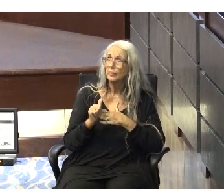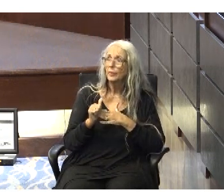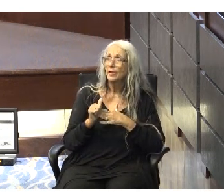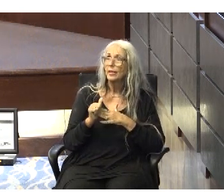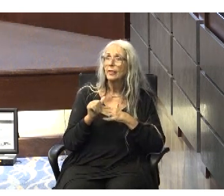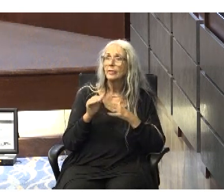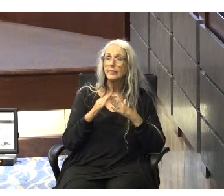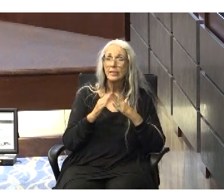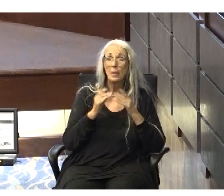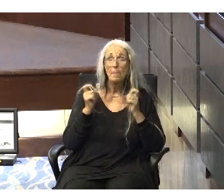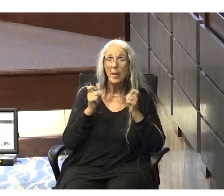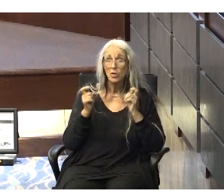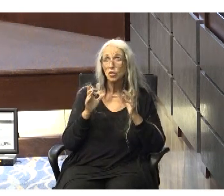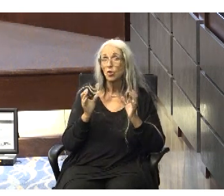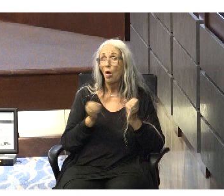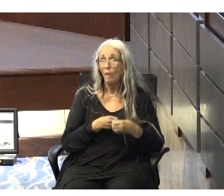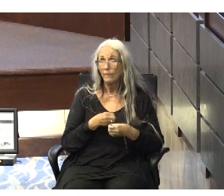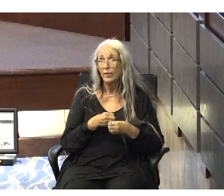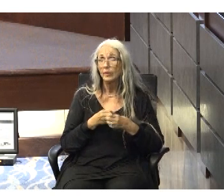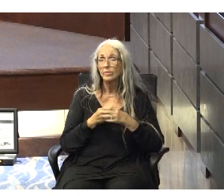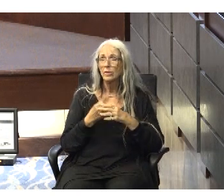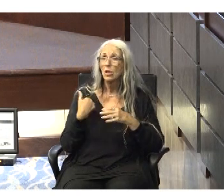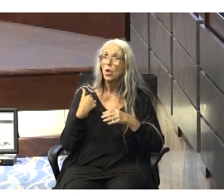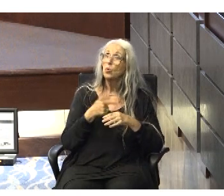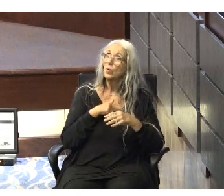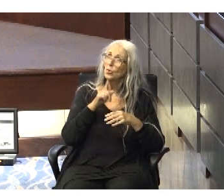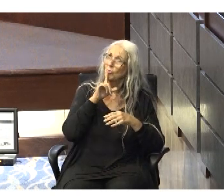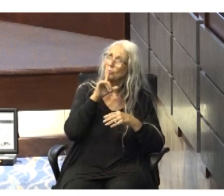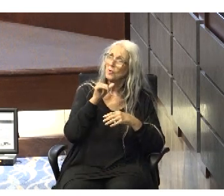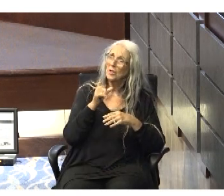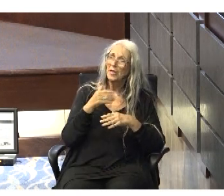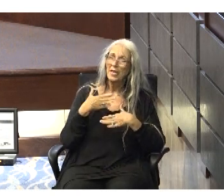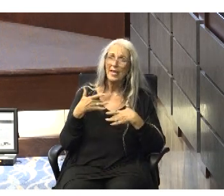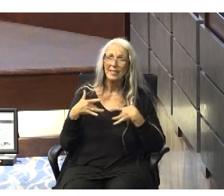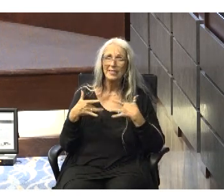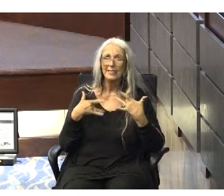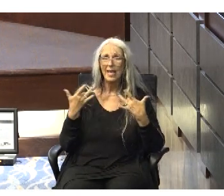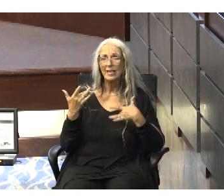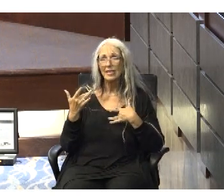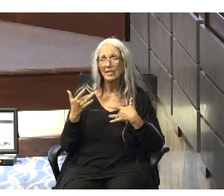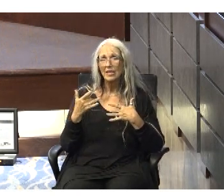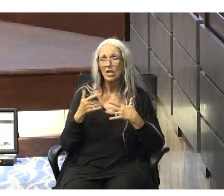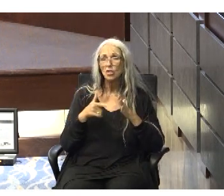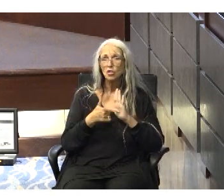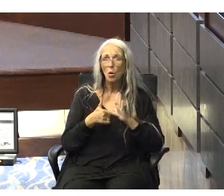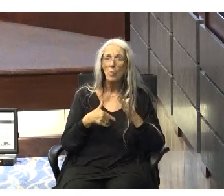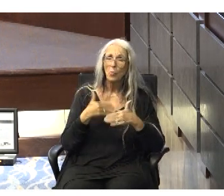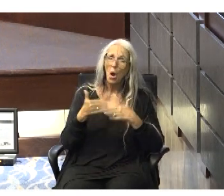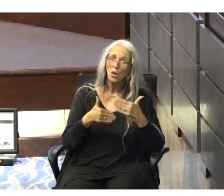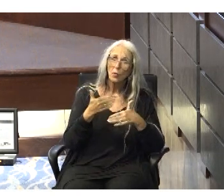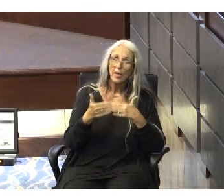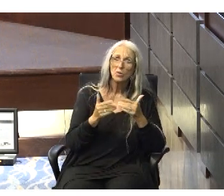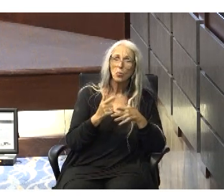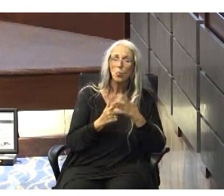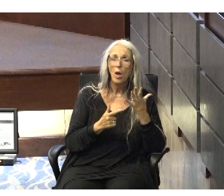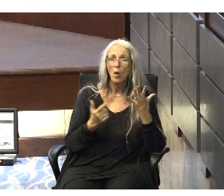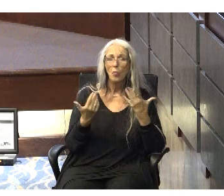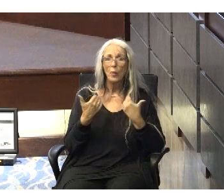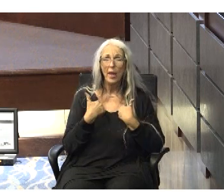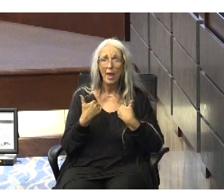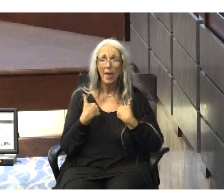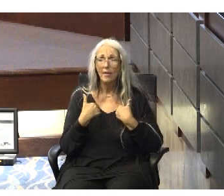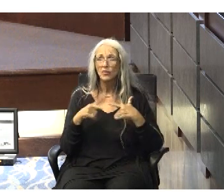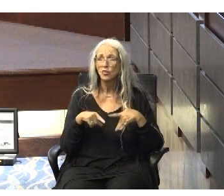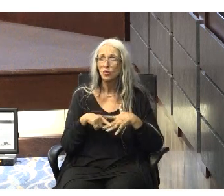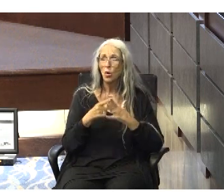Manager's Office, we are really delighted to be sharing progress on what we have